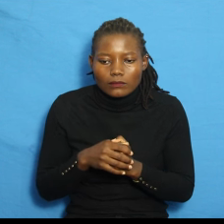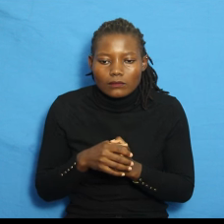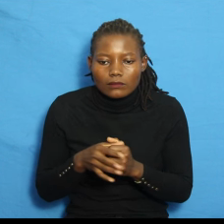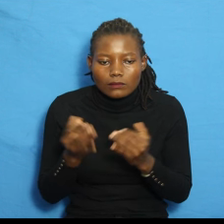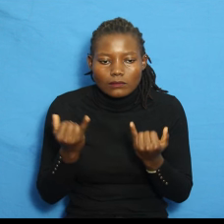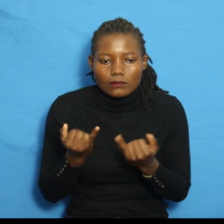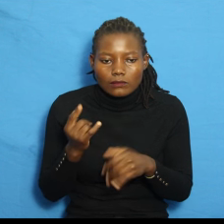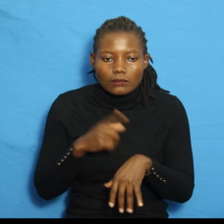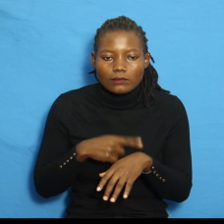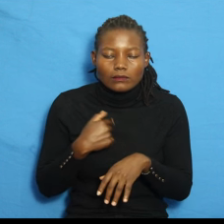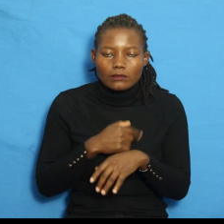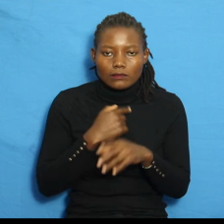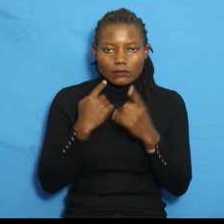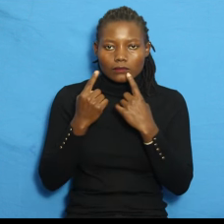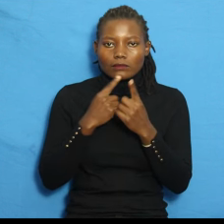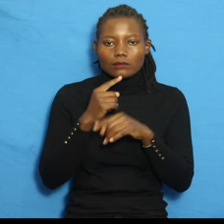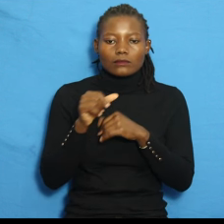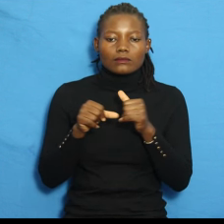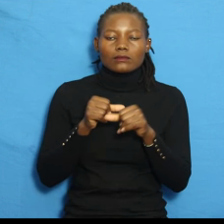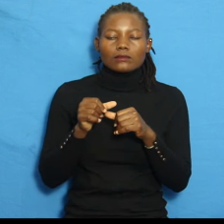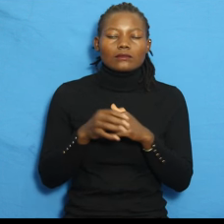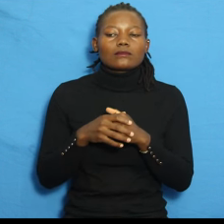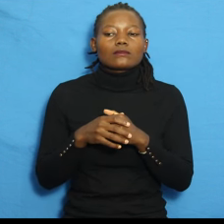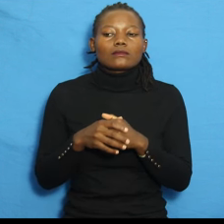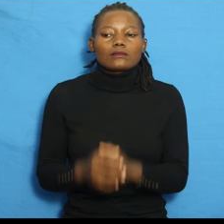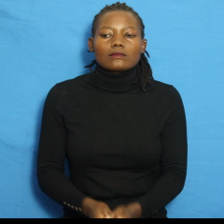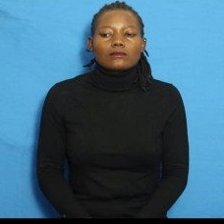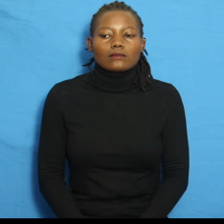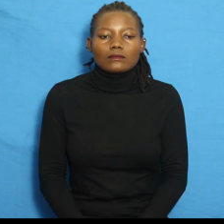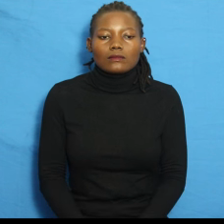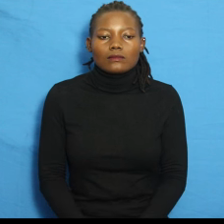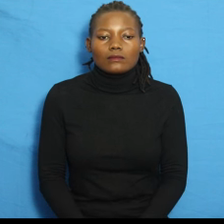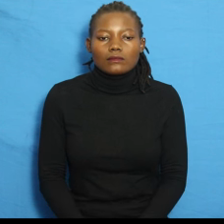So when we talk about uh,